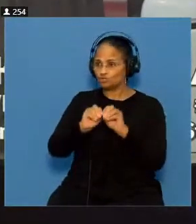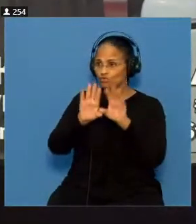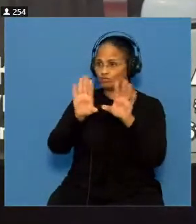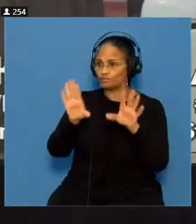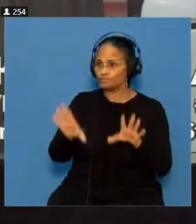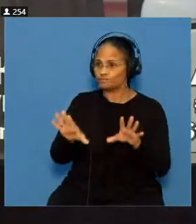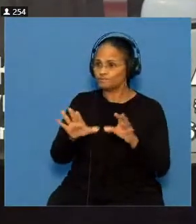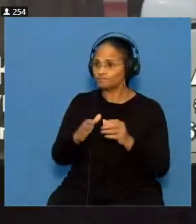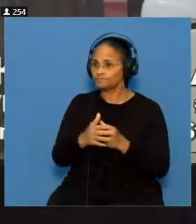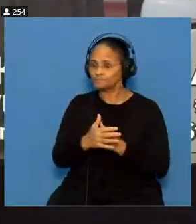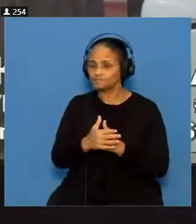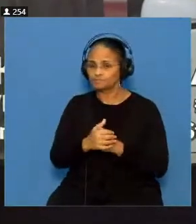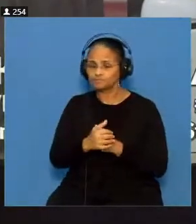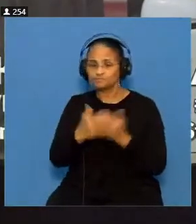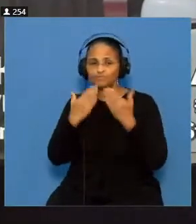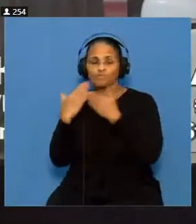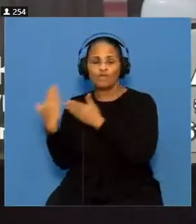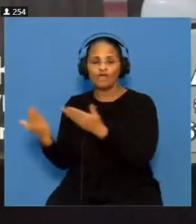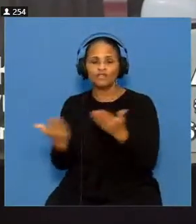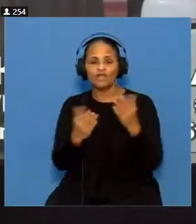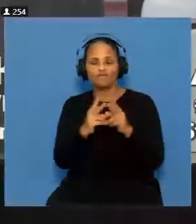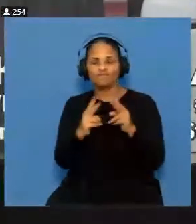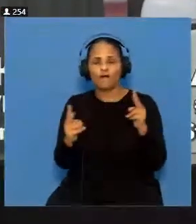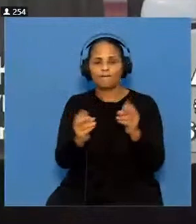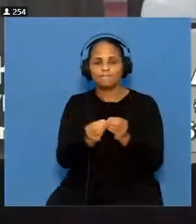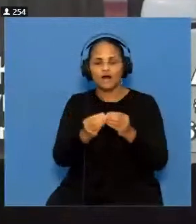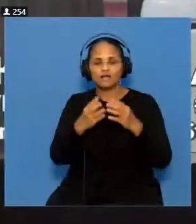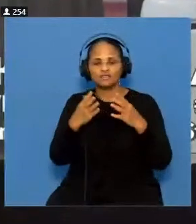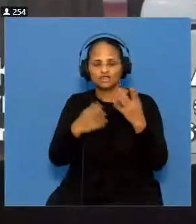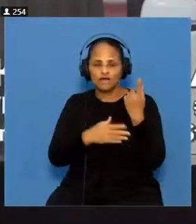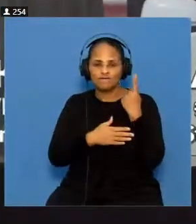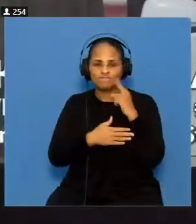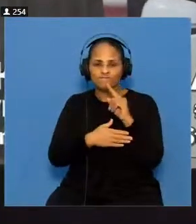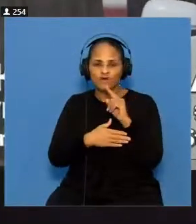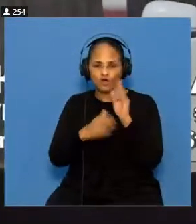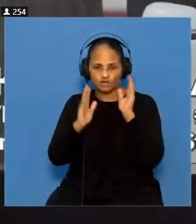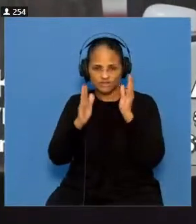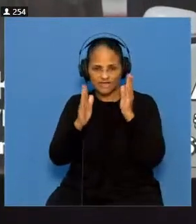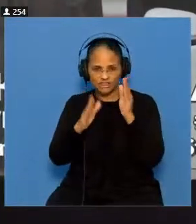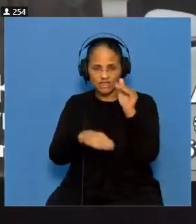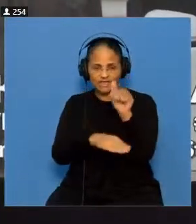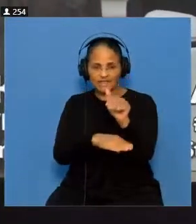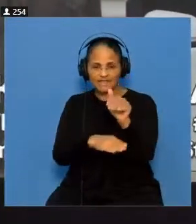evening. Okay. Well, thank you very much for your attention this evening. The